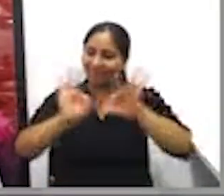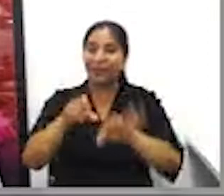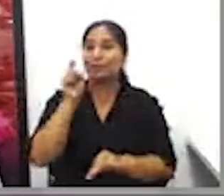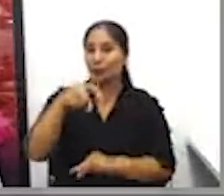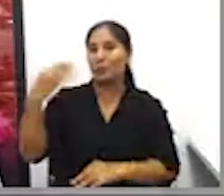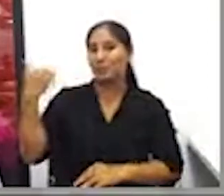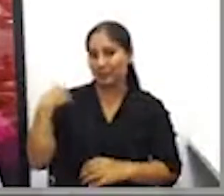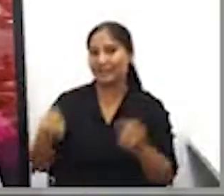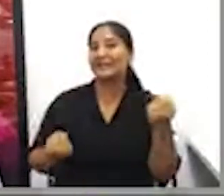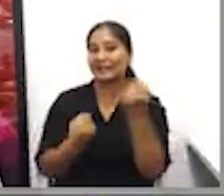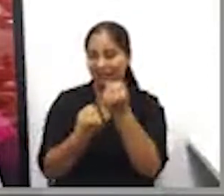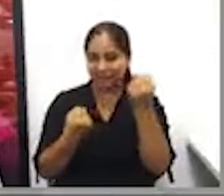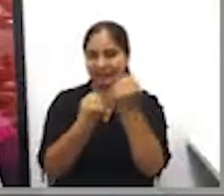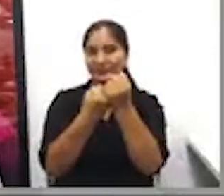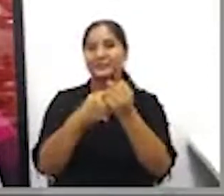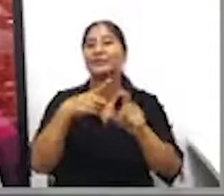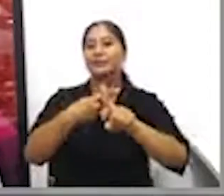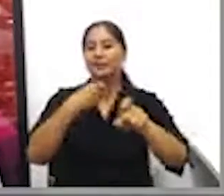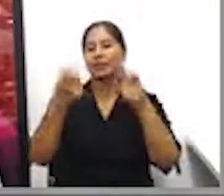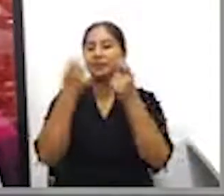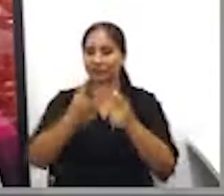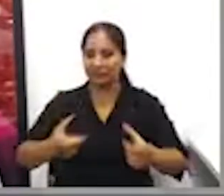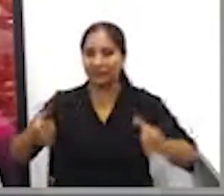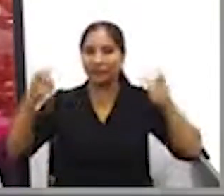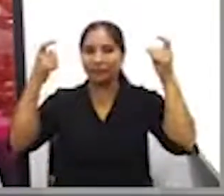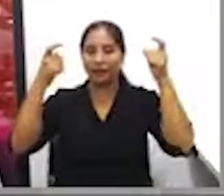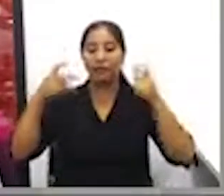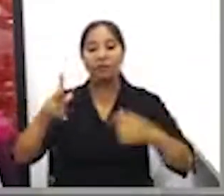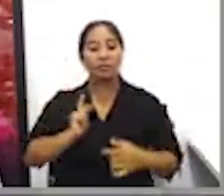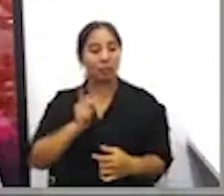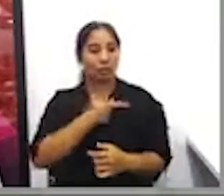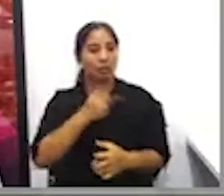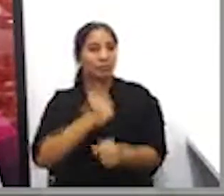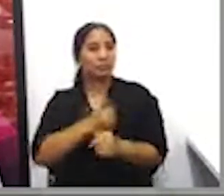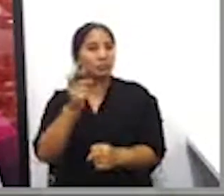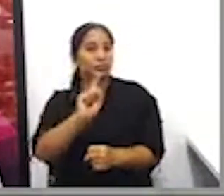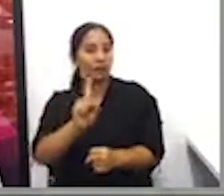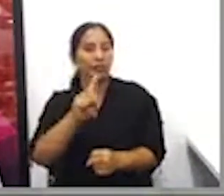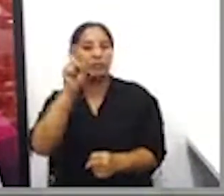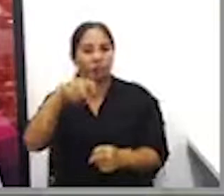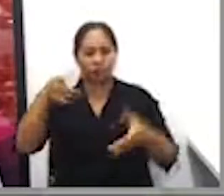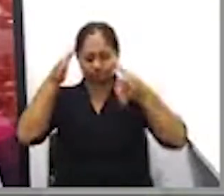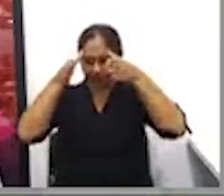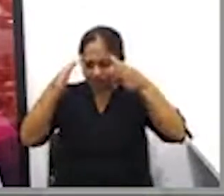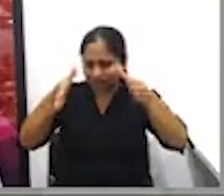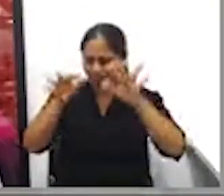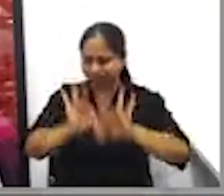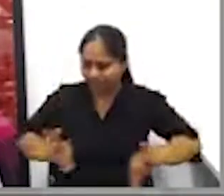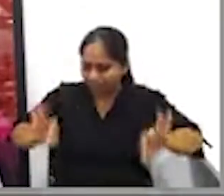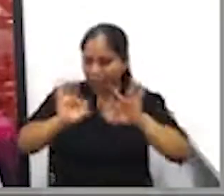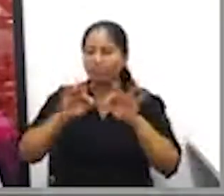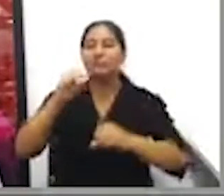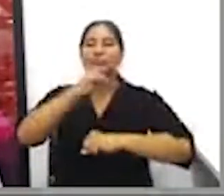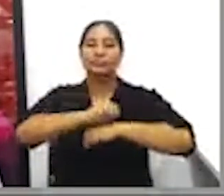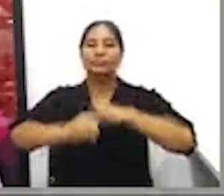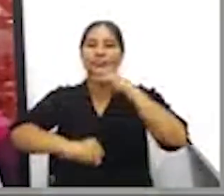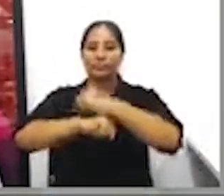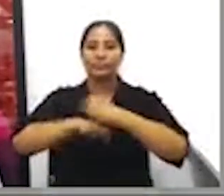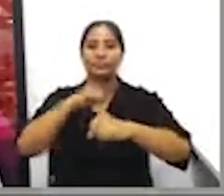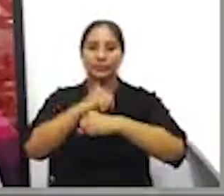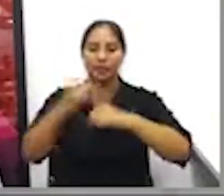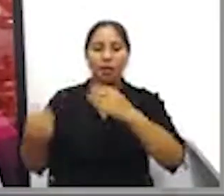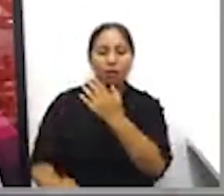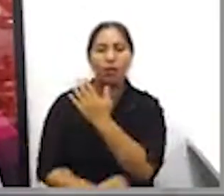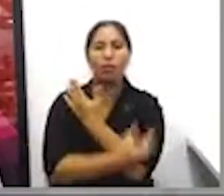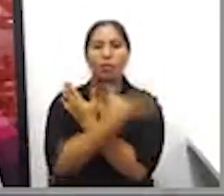citizen in your community to create the fabric and the infrastructure that will create